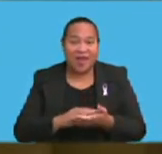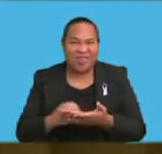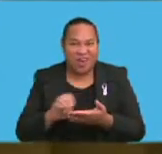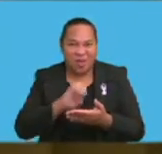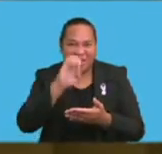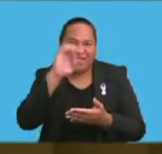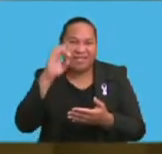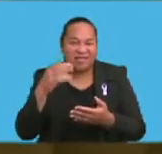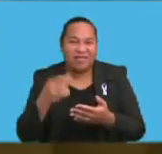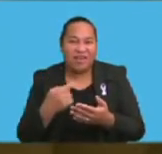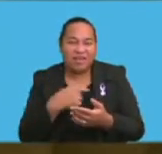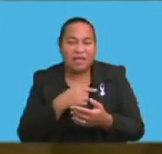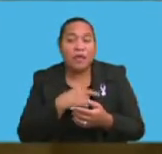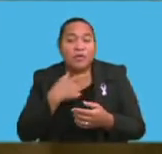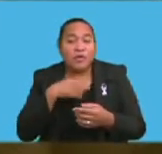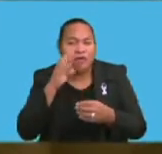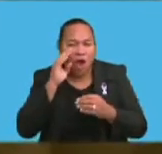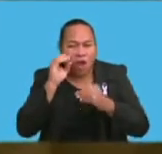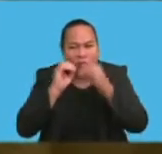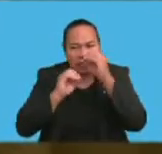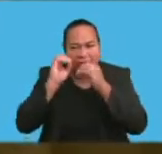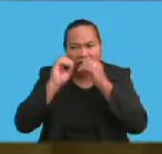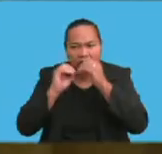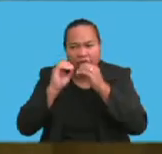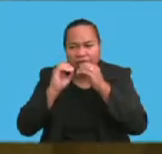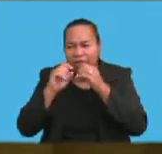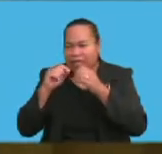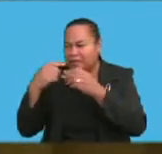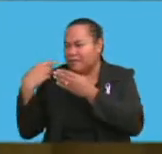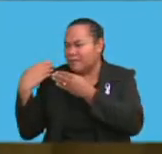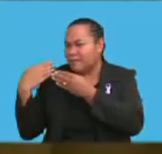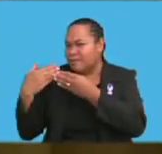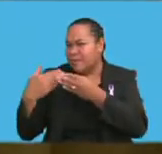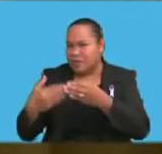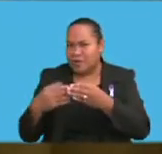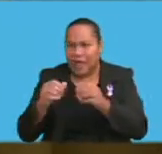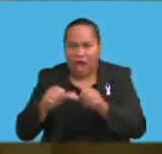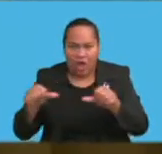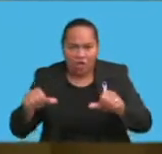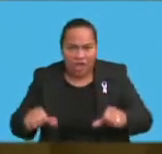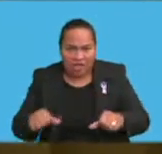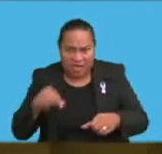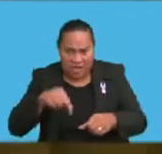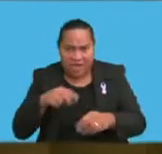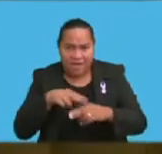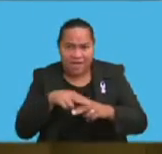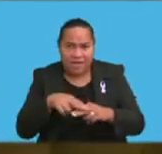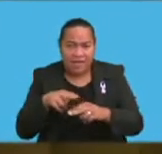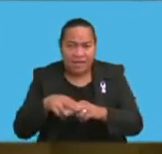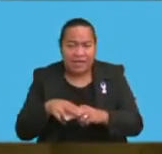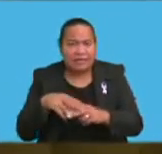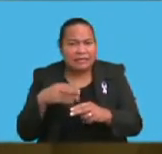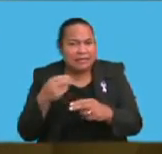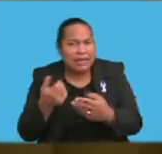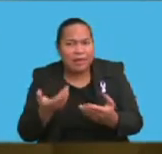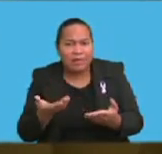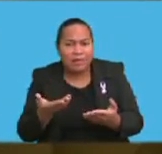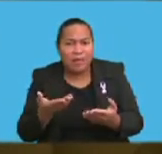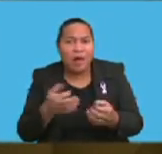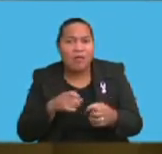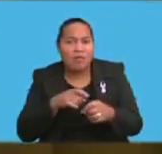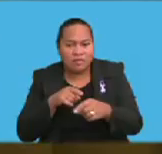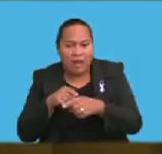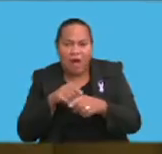because we have observed for agriculture in Fiji, some of our farmers are quickly opting